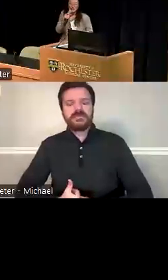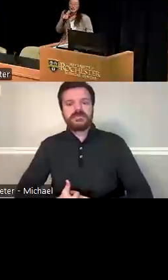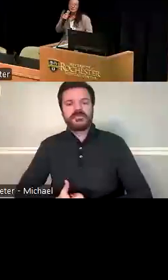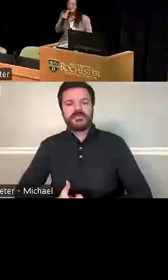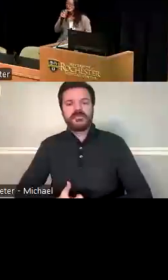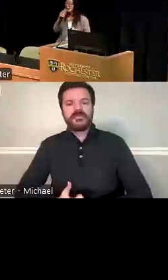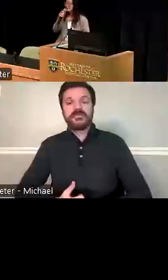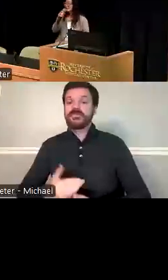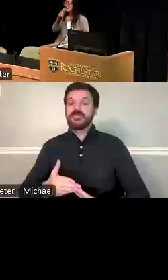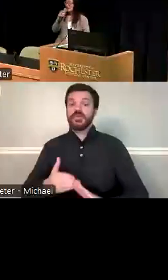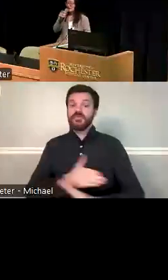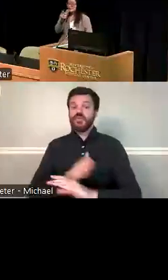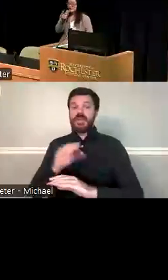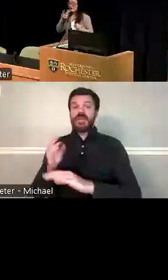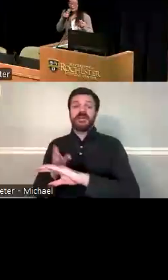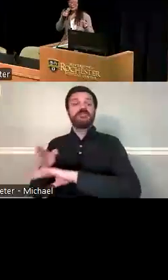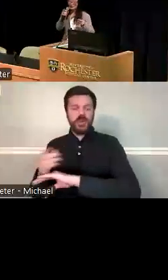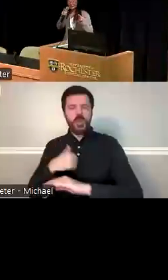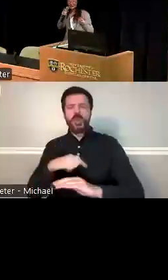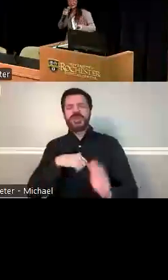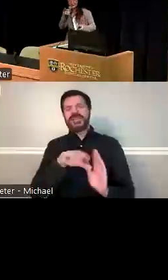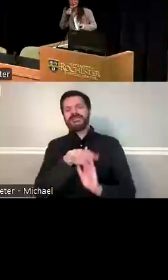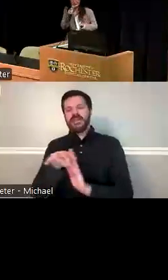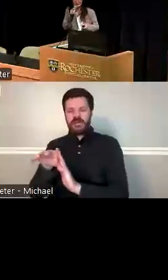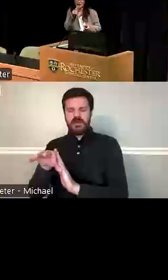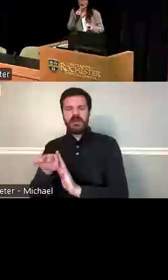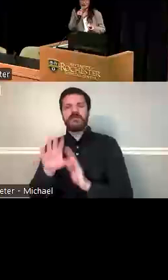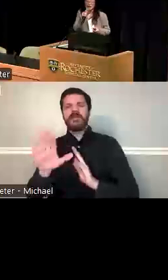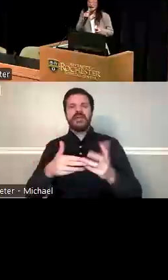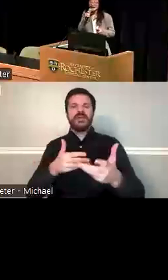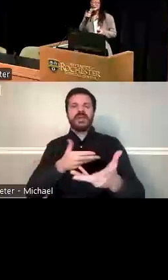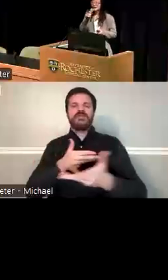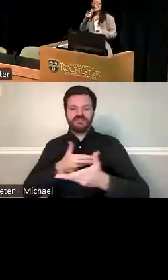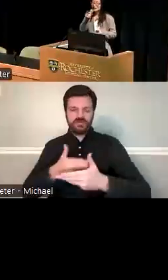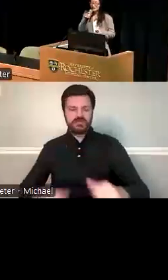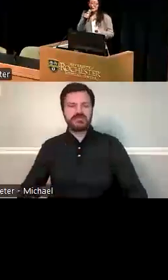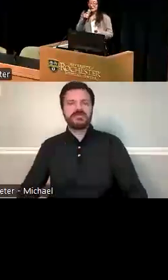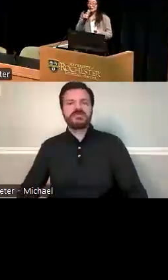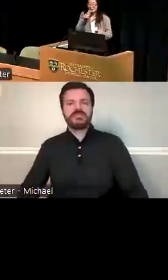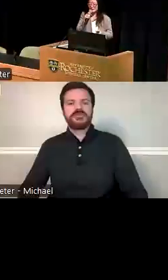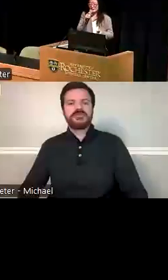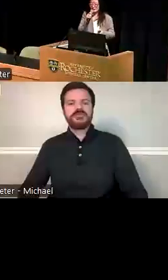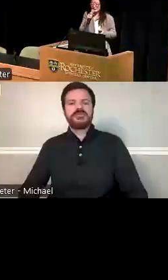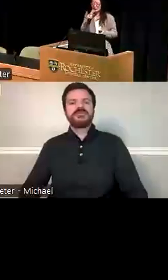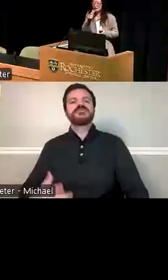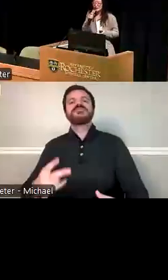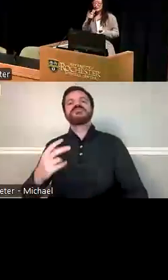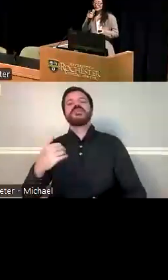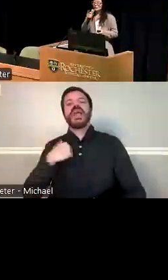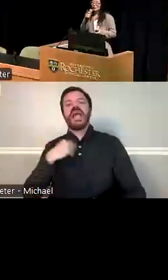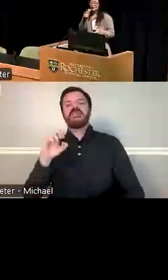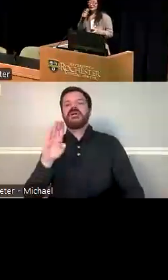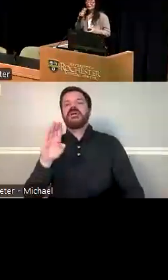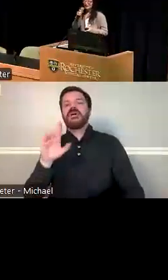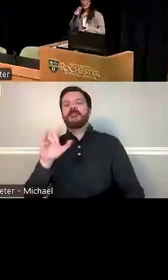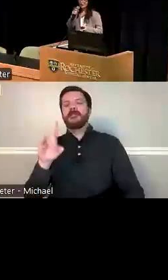said, we videotaped, their interactions, and had blind clinical psychologists who